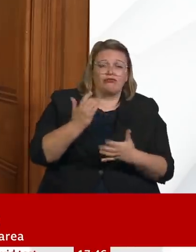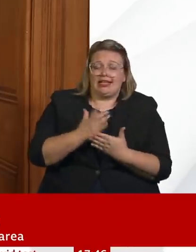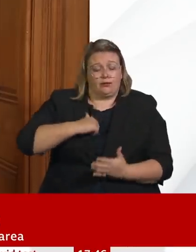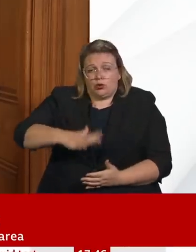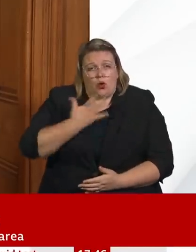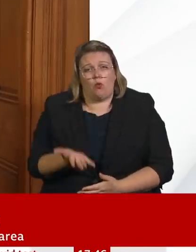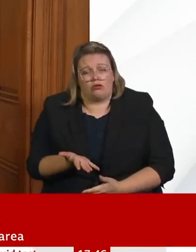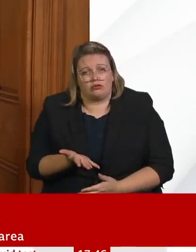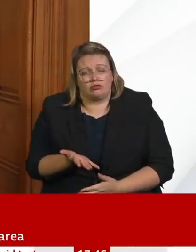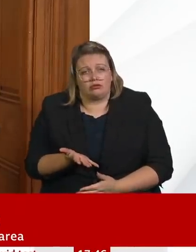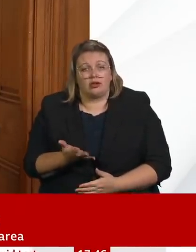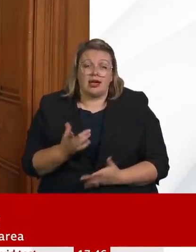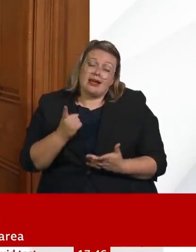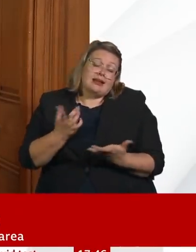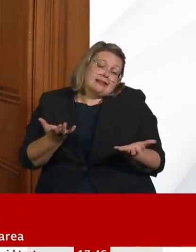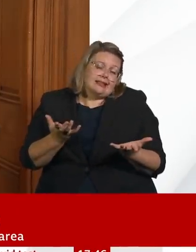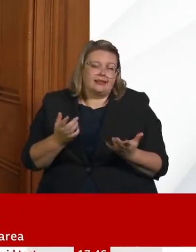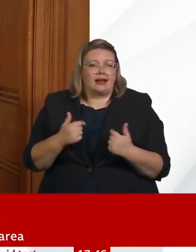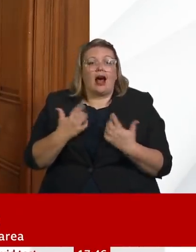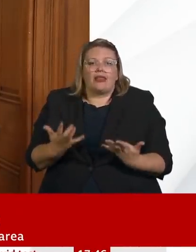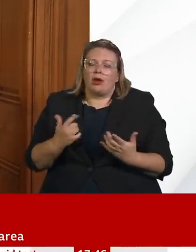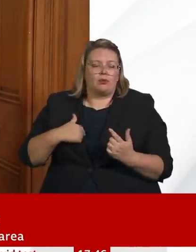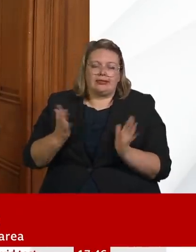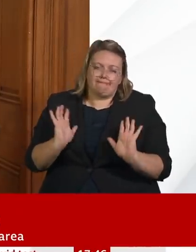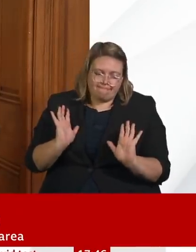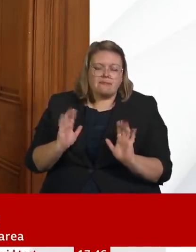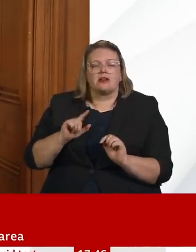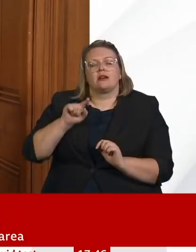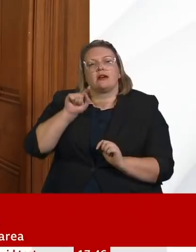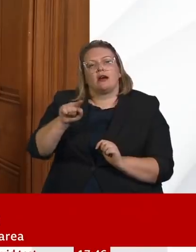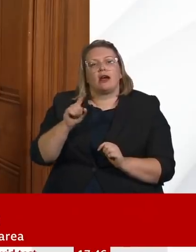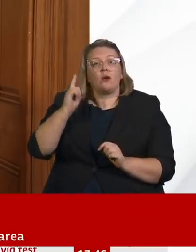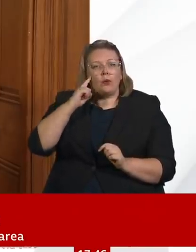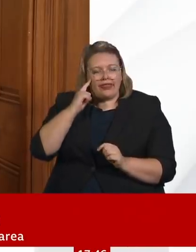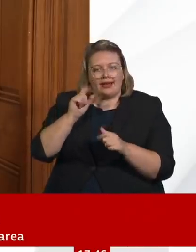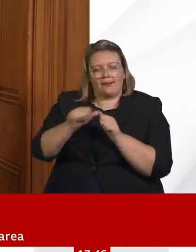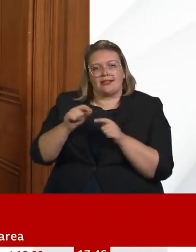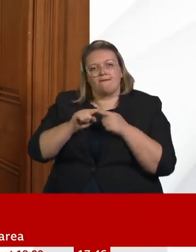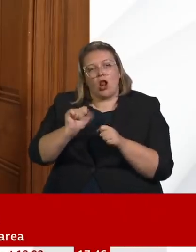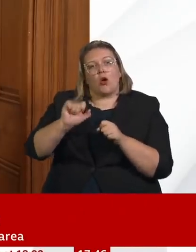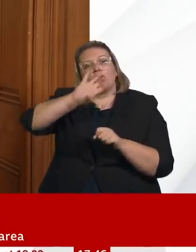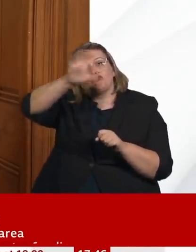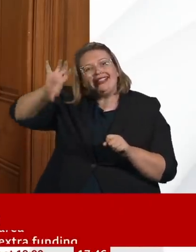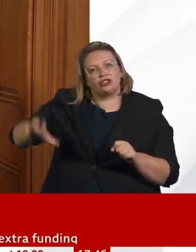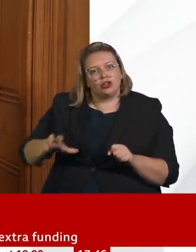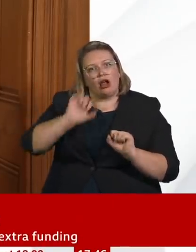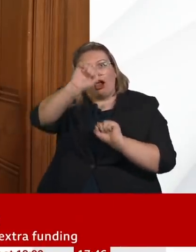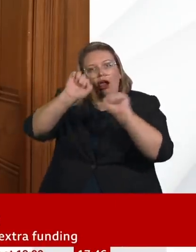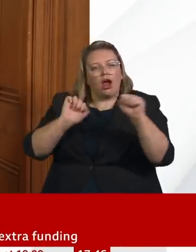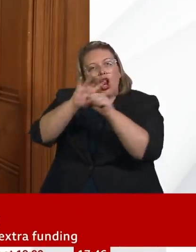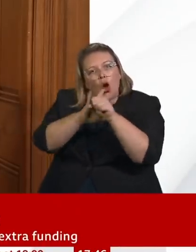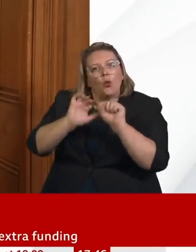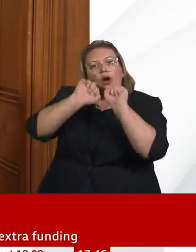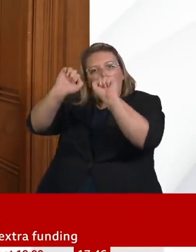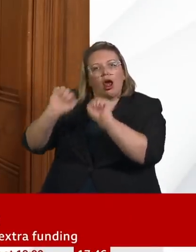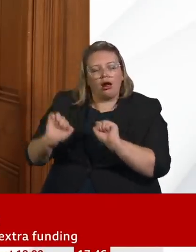local approach is the reasonable one, given the way the virus is dispersed, and that's what